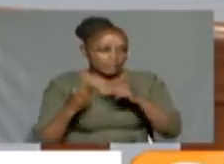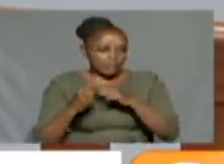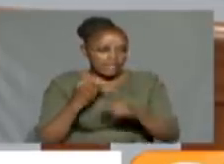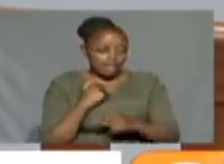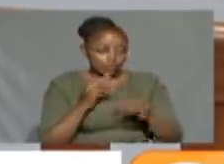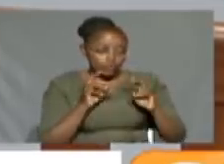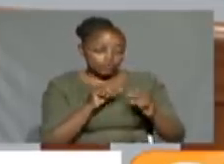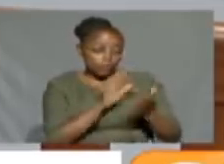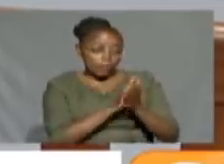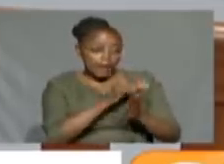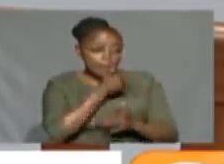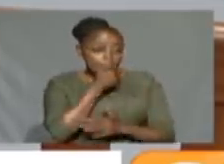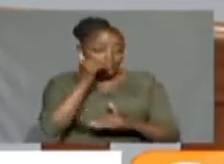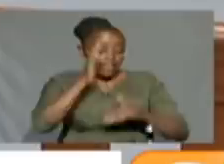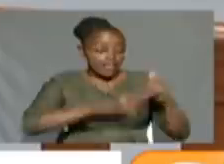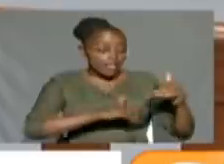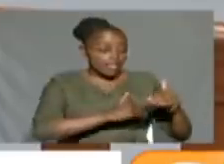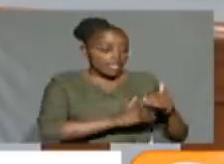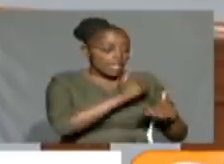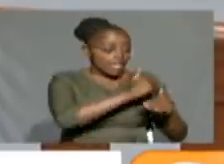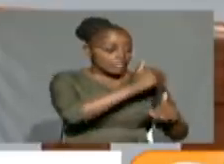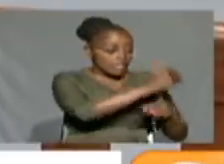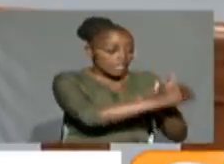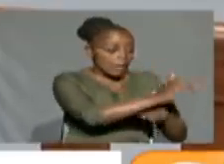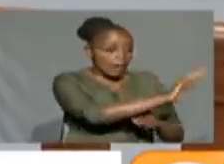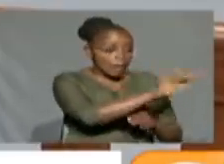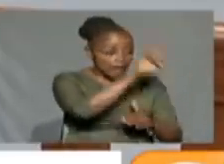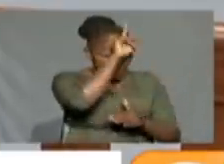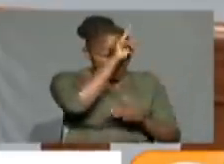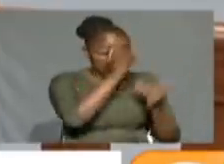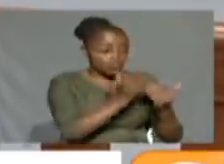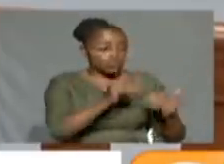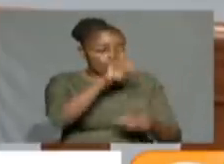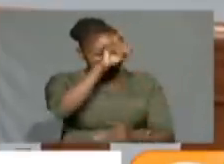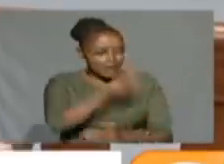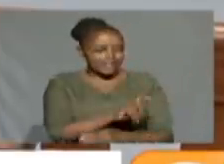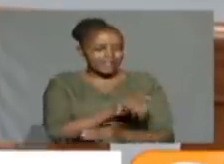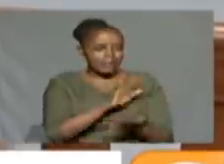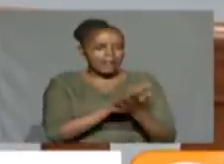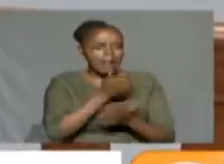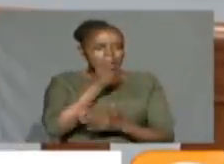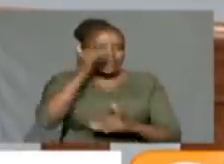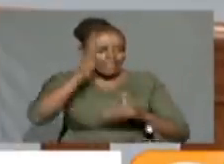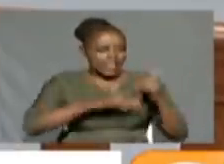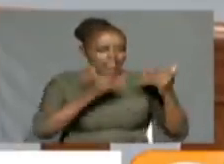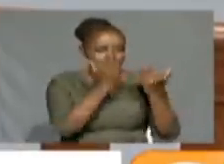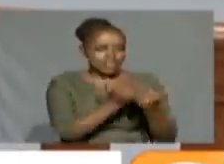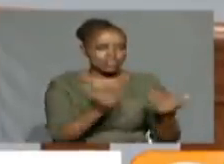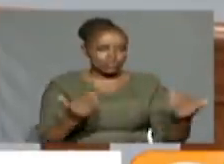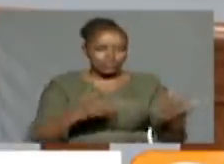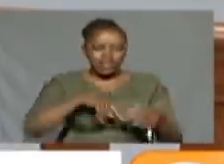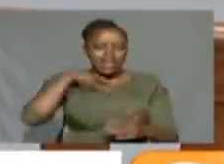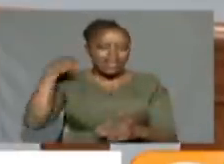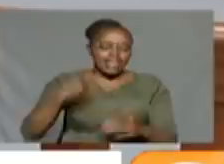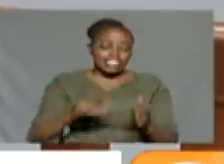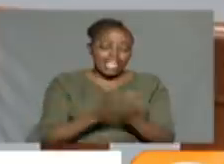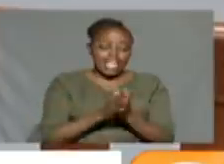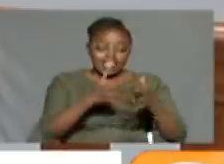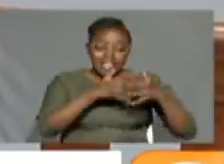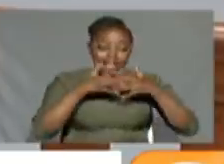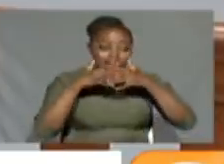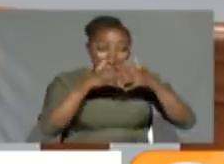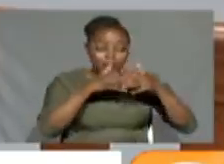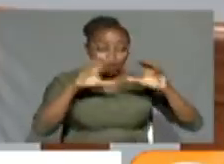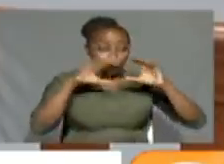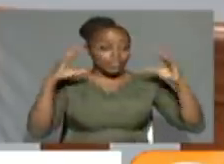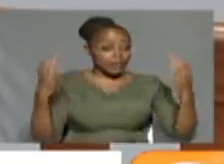to look better than the next person in the village. Now our children must look better than the children in Russia and the US, mm-hmm, they're in that